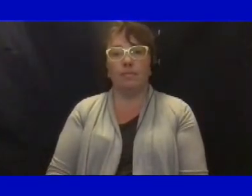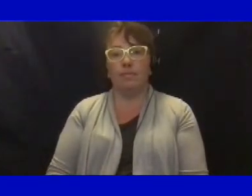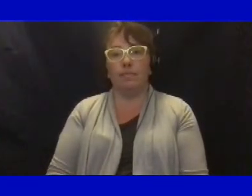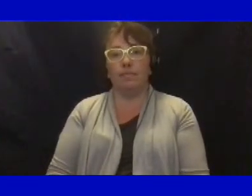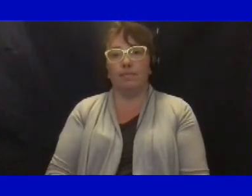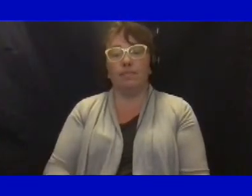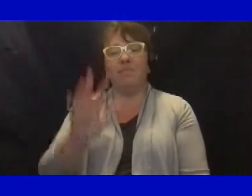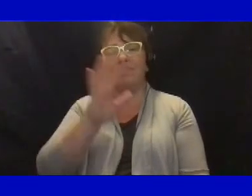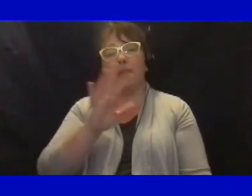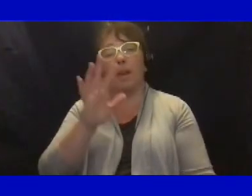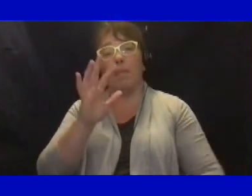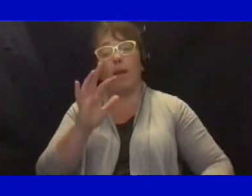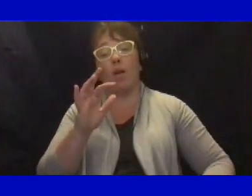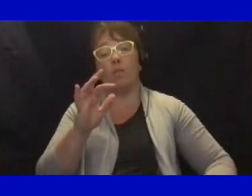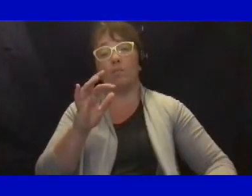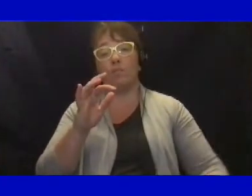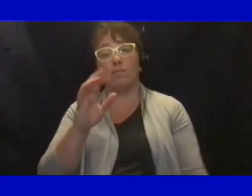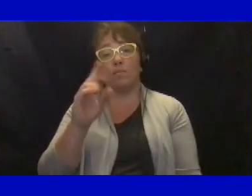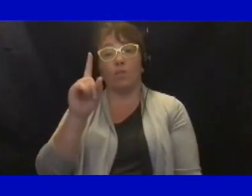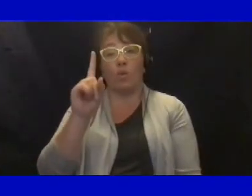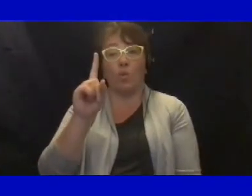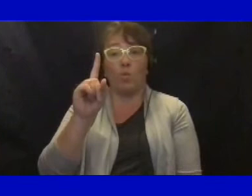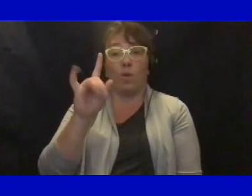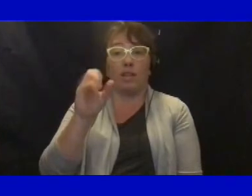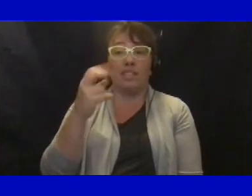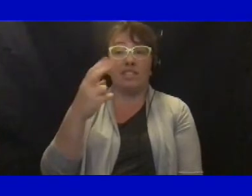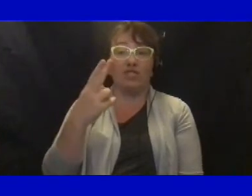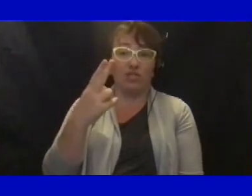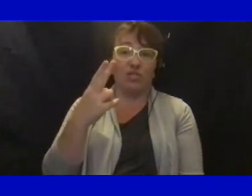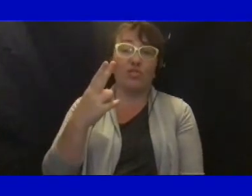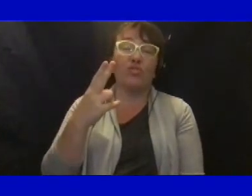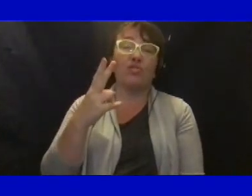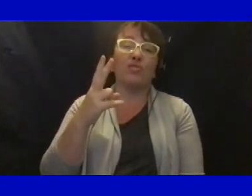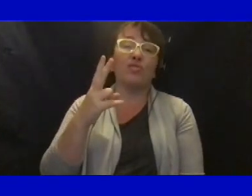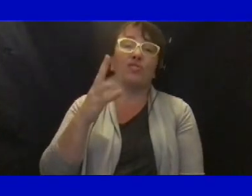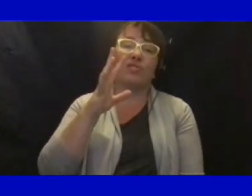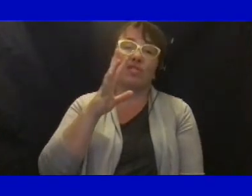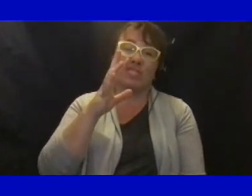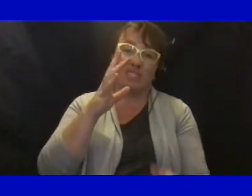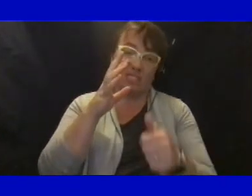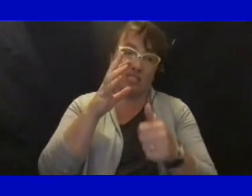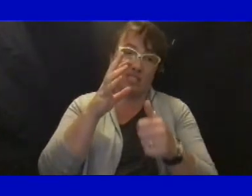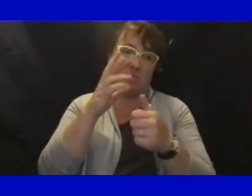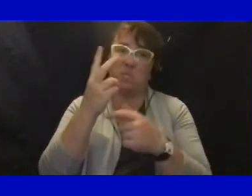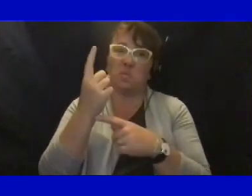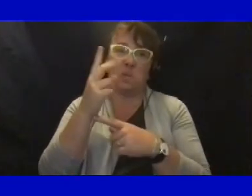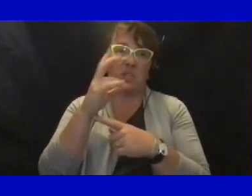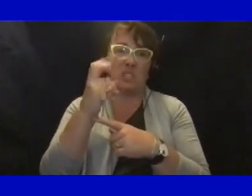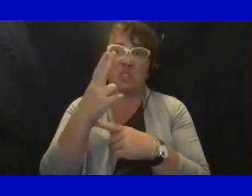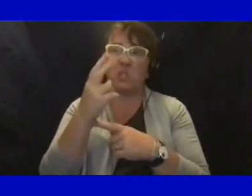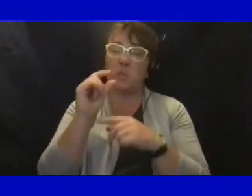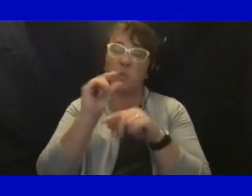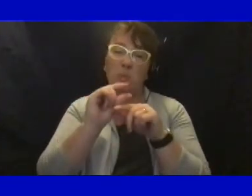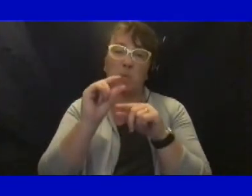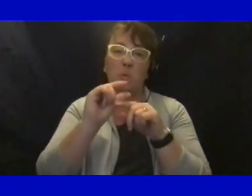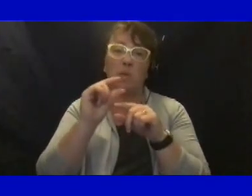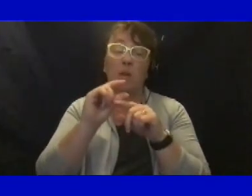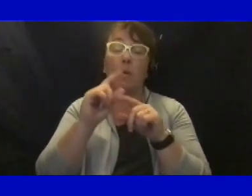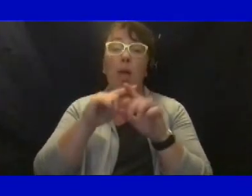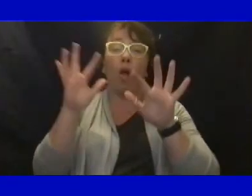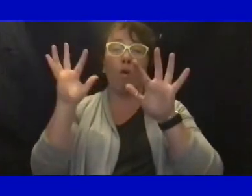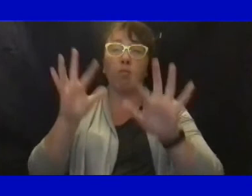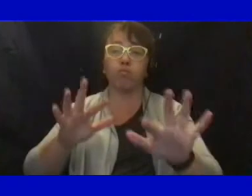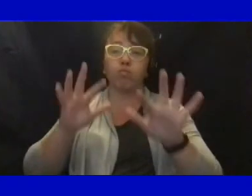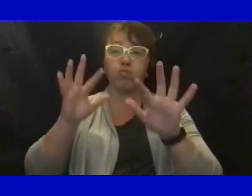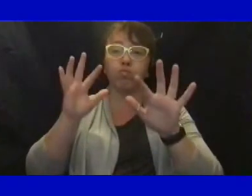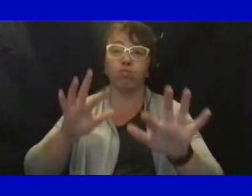2 hours. So 2 inches of rain doesn't sound like a big number, right? 2 inches of rain, but it's a matter of how long it occurred, the duration, only